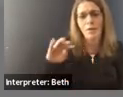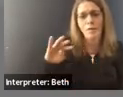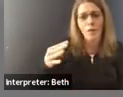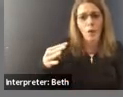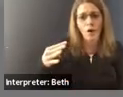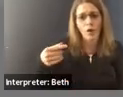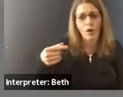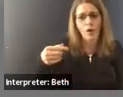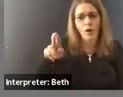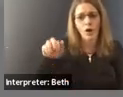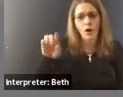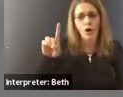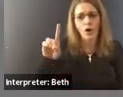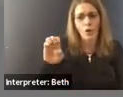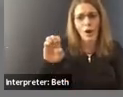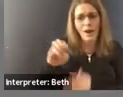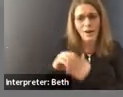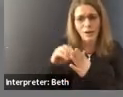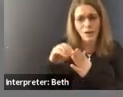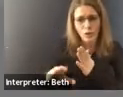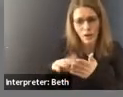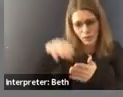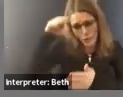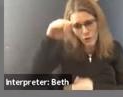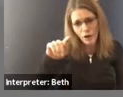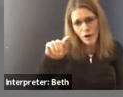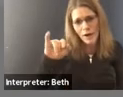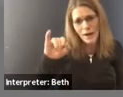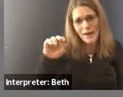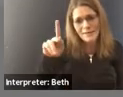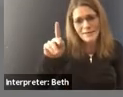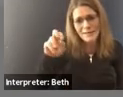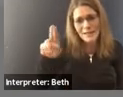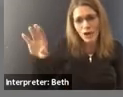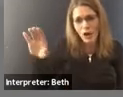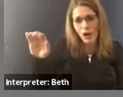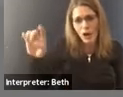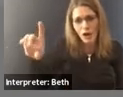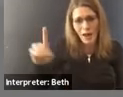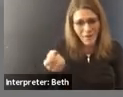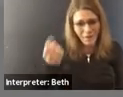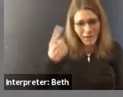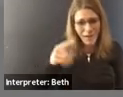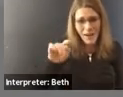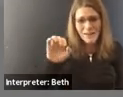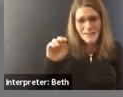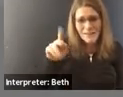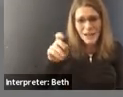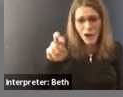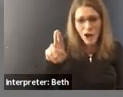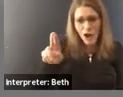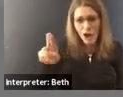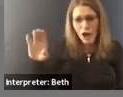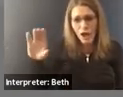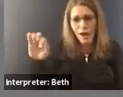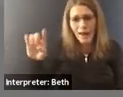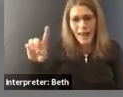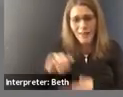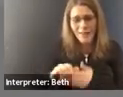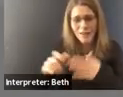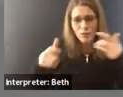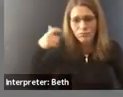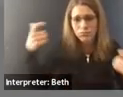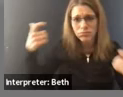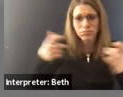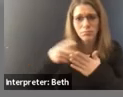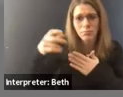Tinkercad is a monster product with 26 million users. What happens when these students who are in